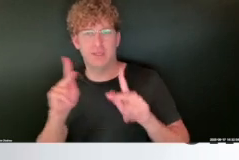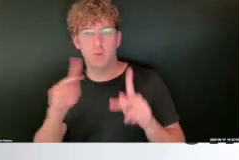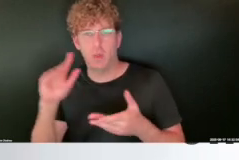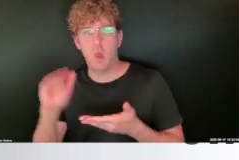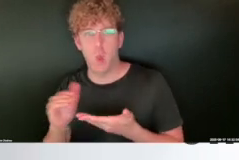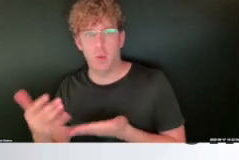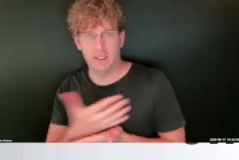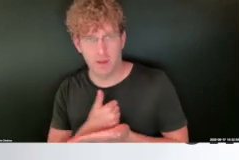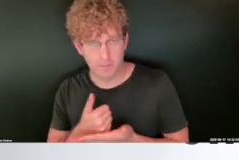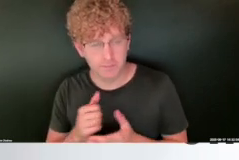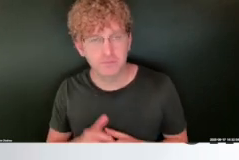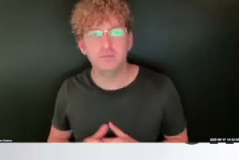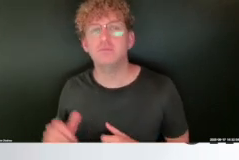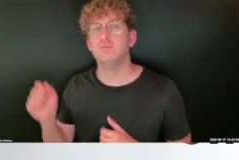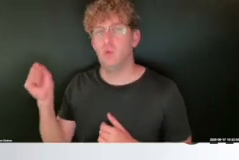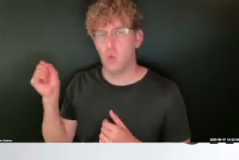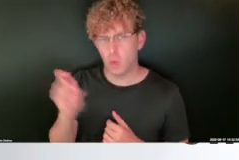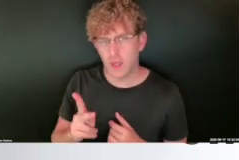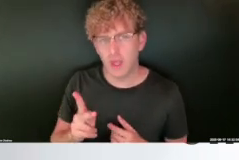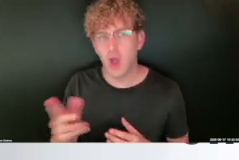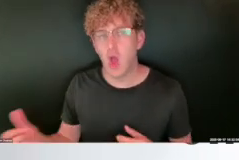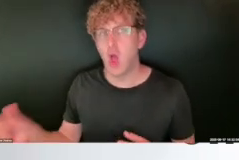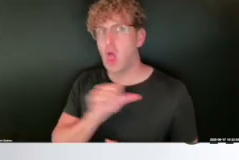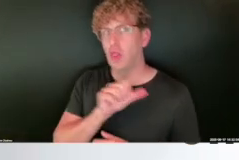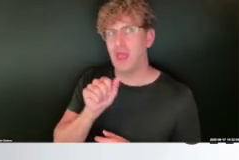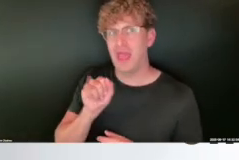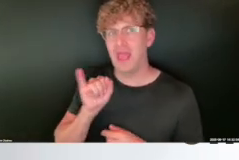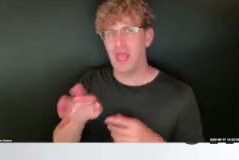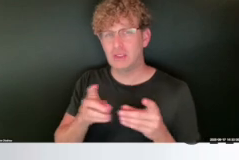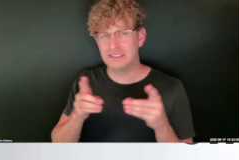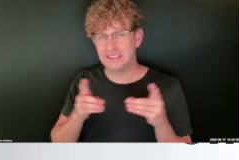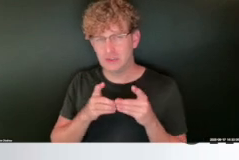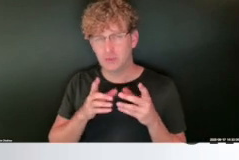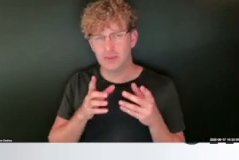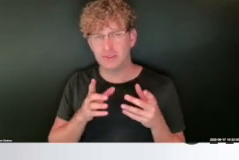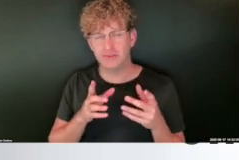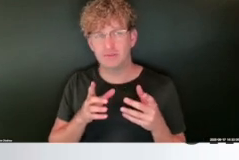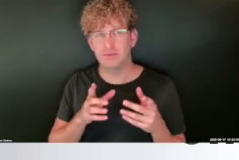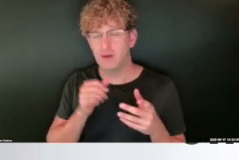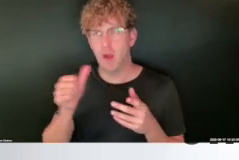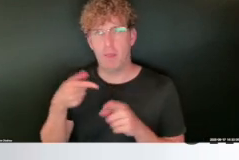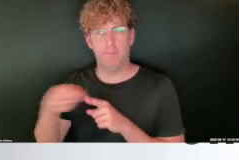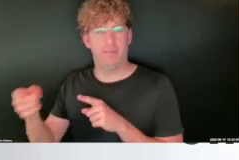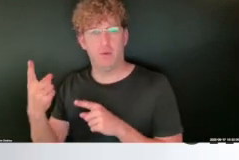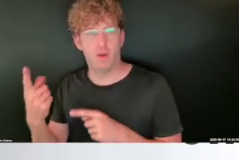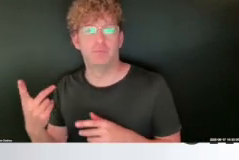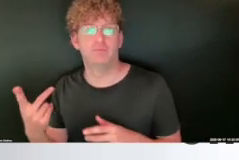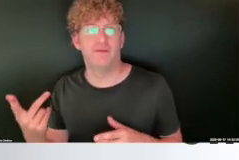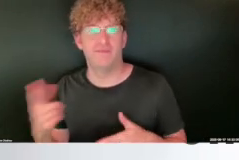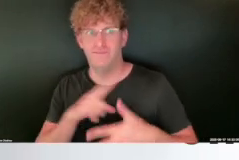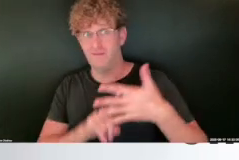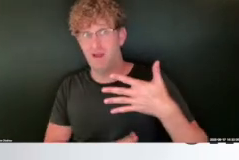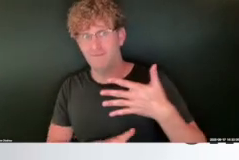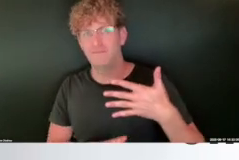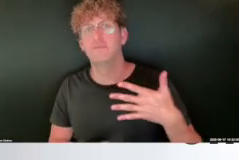Okay, so all the other air districts beside the main air district, the 5 main ones, are only people are only